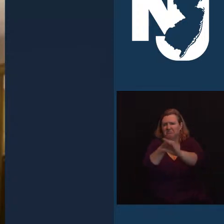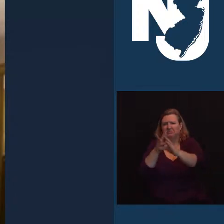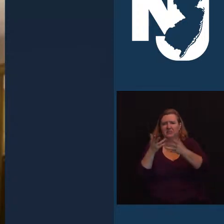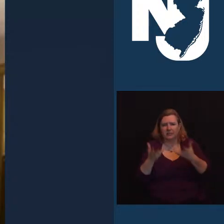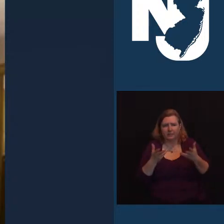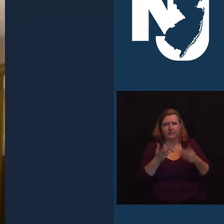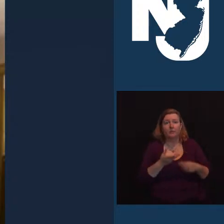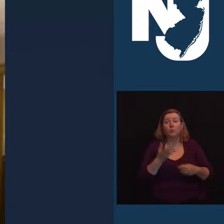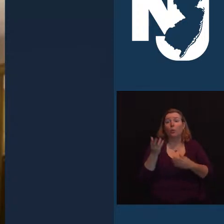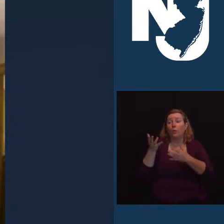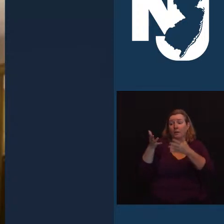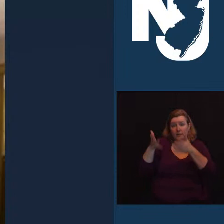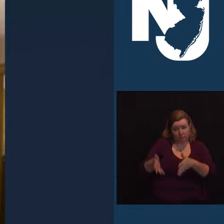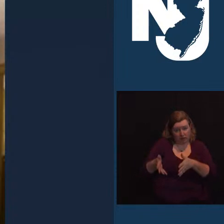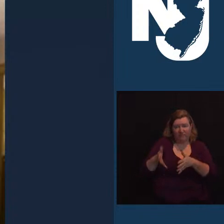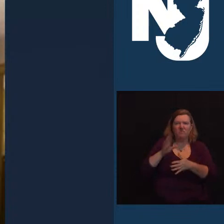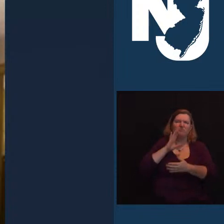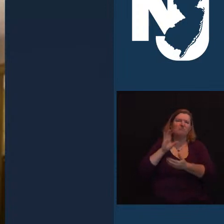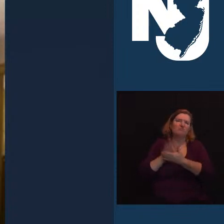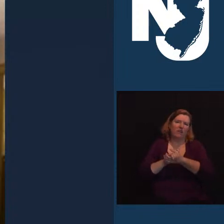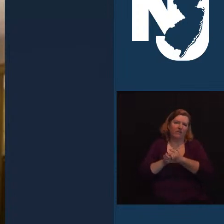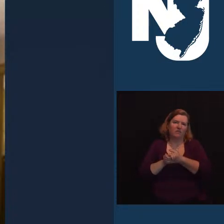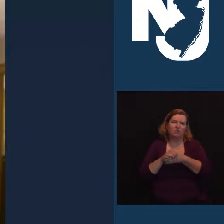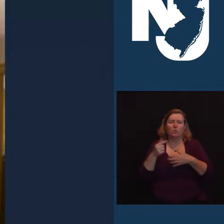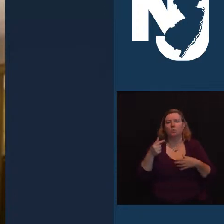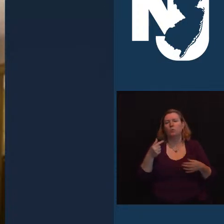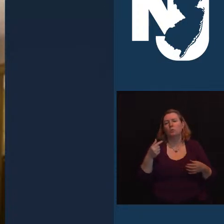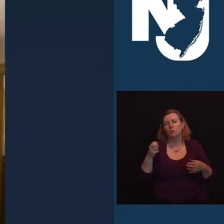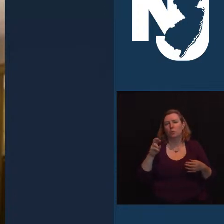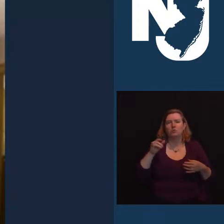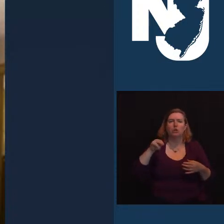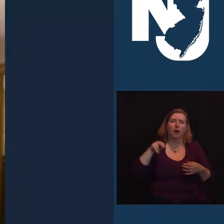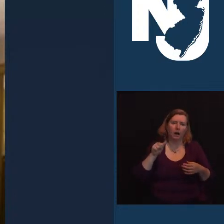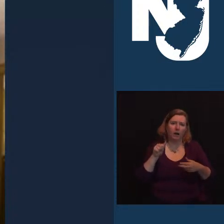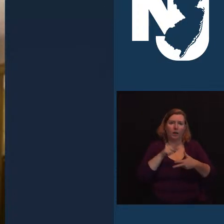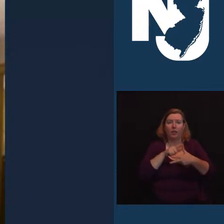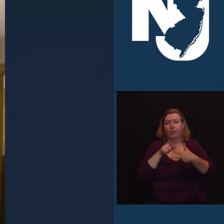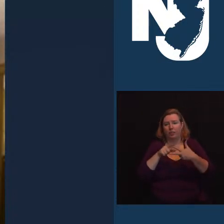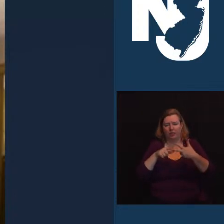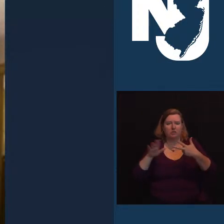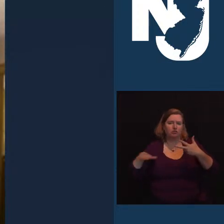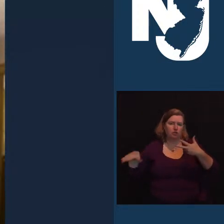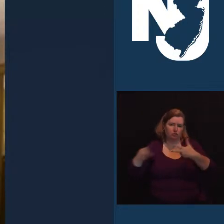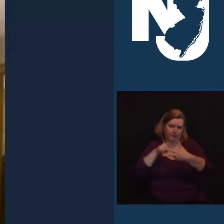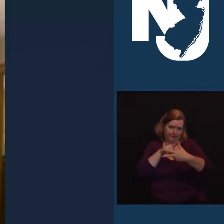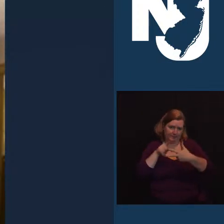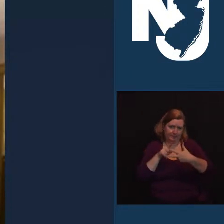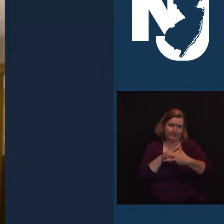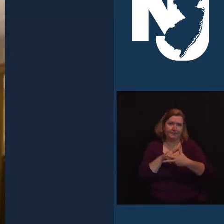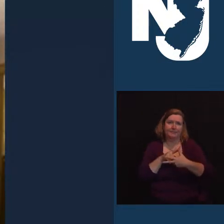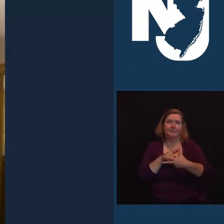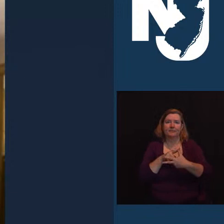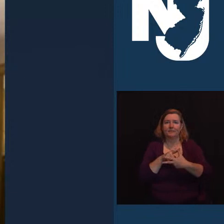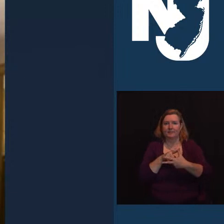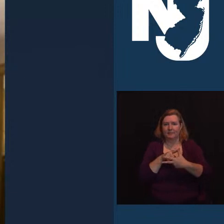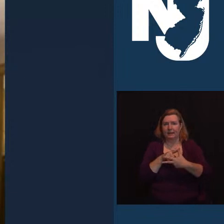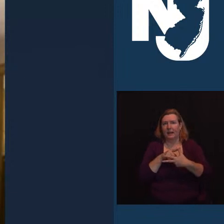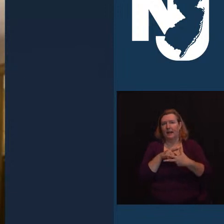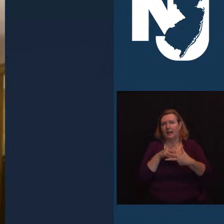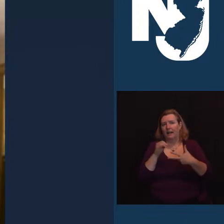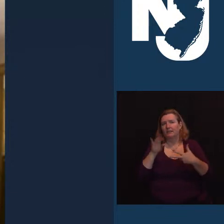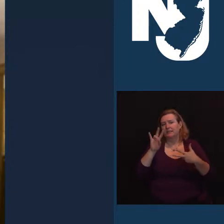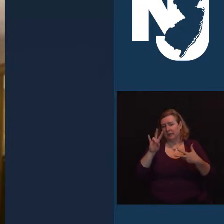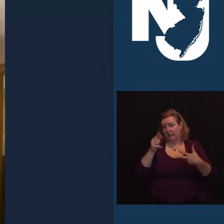woman, Georgianne, and his children, John, Mary, Virginia, and George, and their spouses, and his 7 grandchildren,